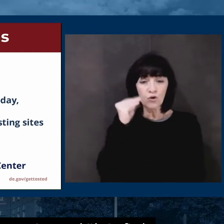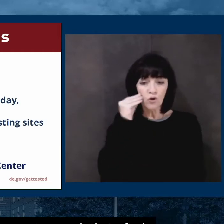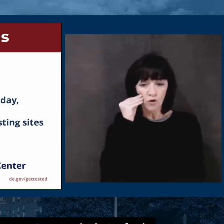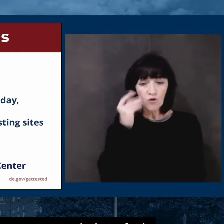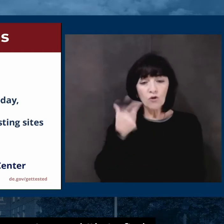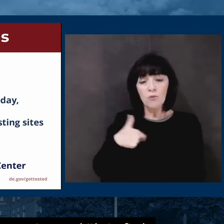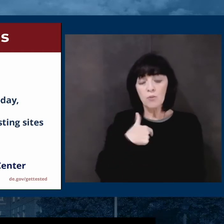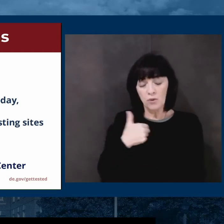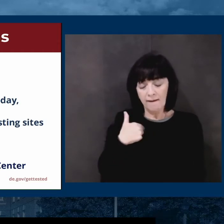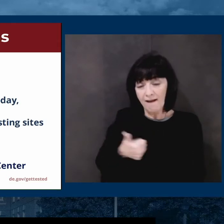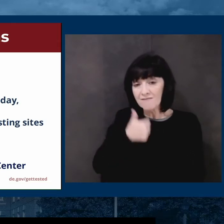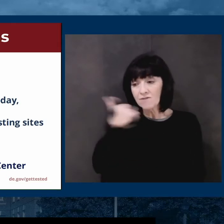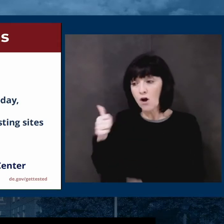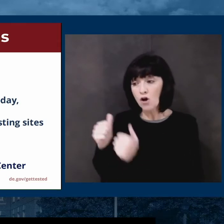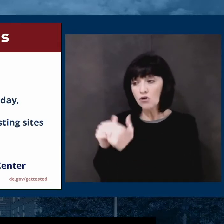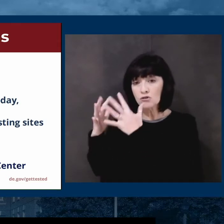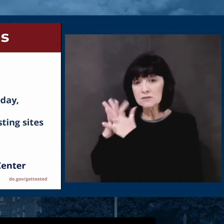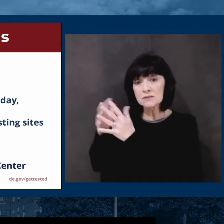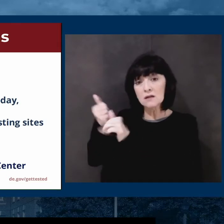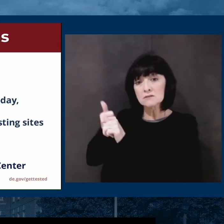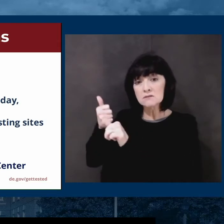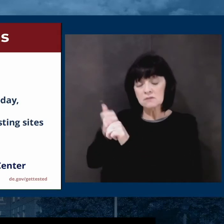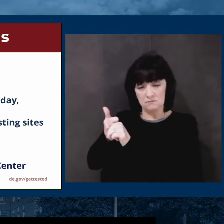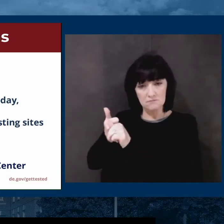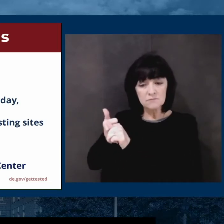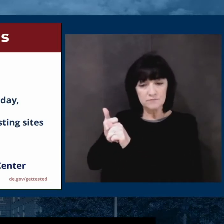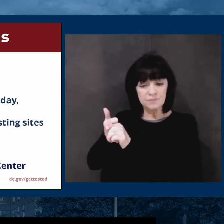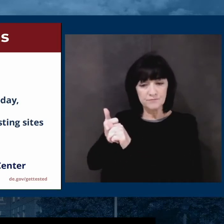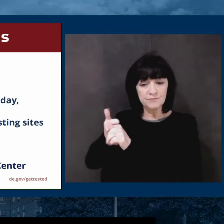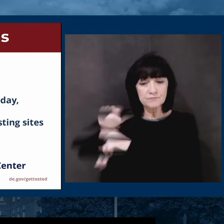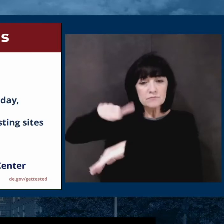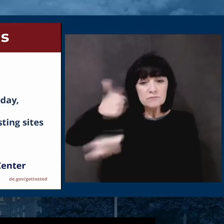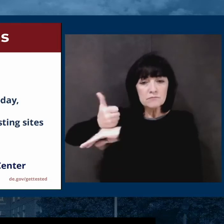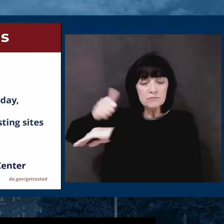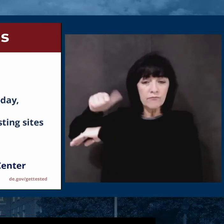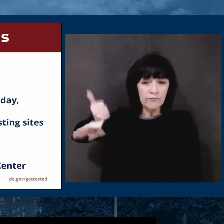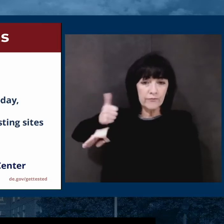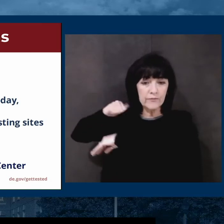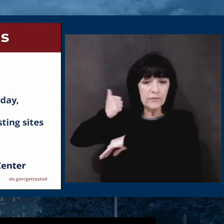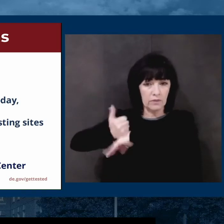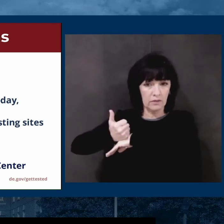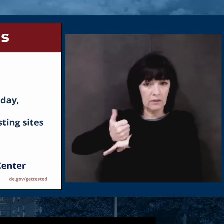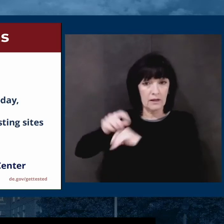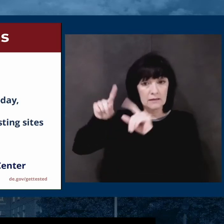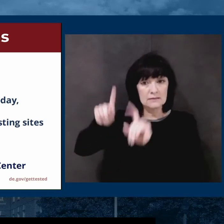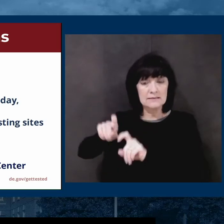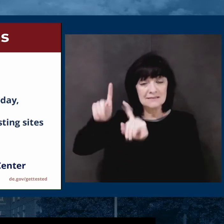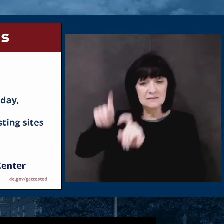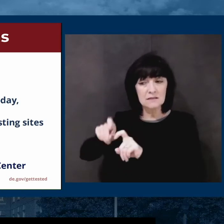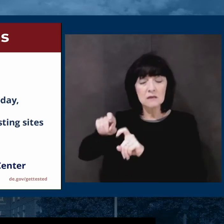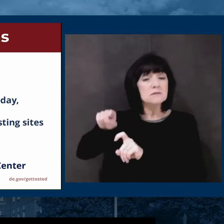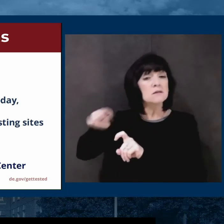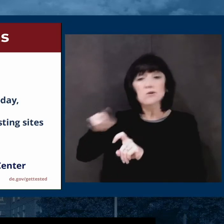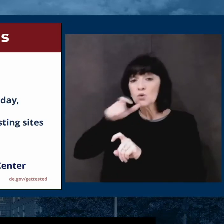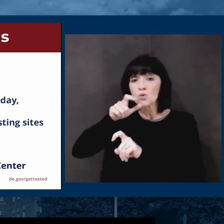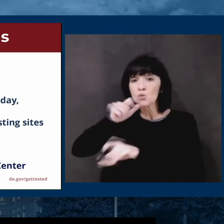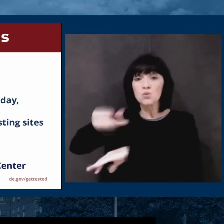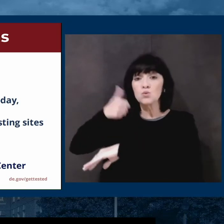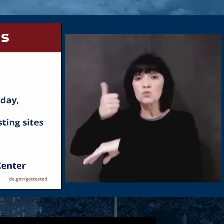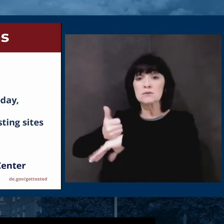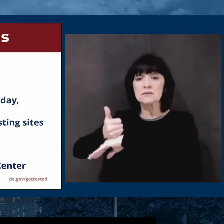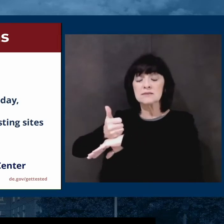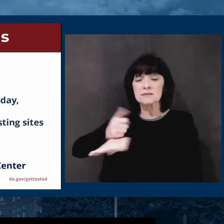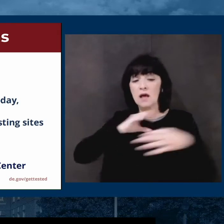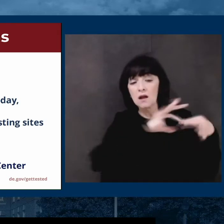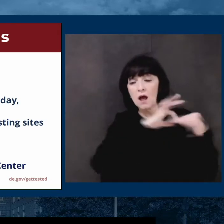semi-permanent testing sites, which are fundamental as part of our testing infrastructure and are led by our hospital colleagues and our hospital partners. Those